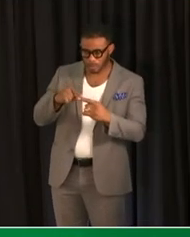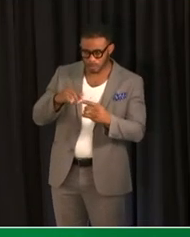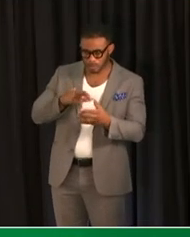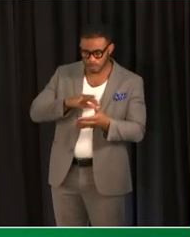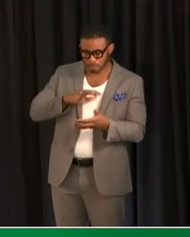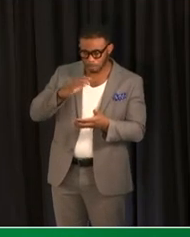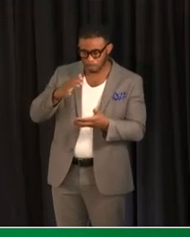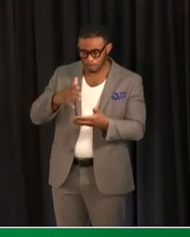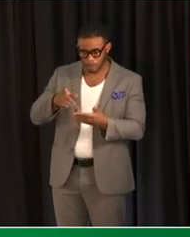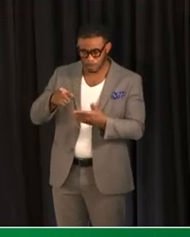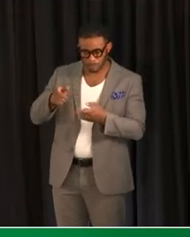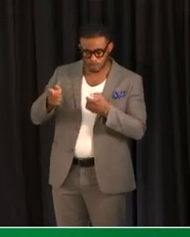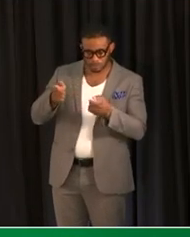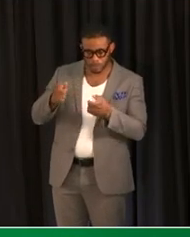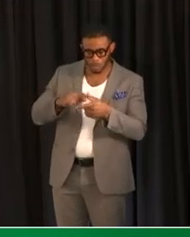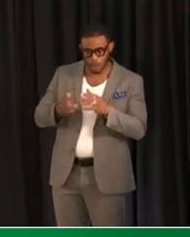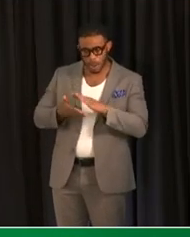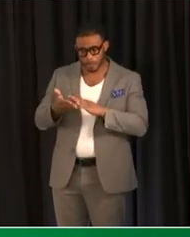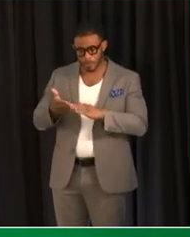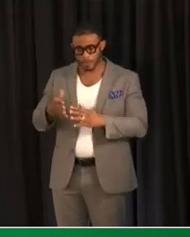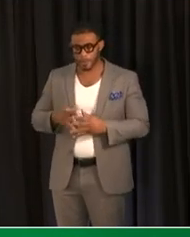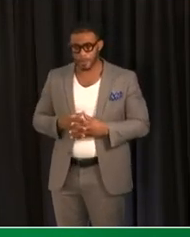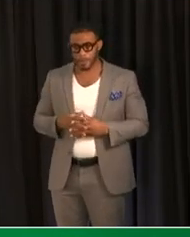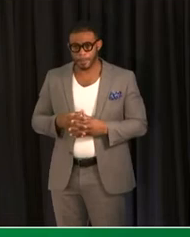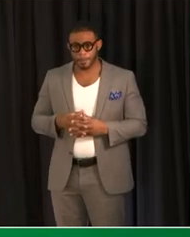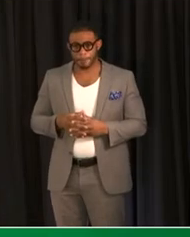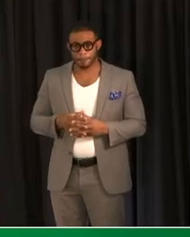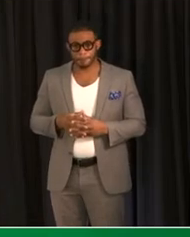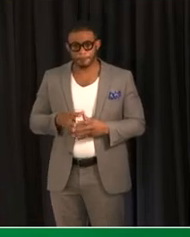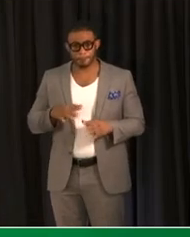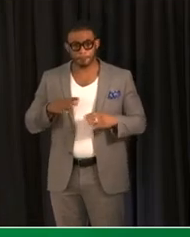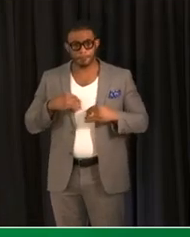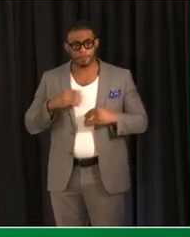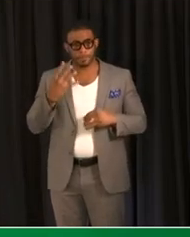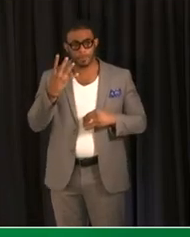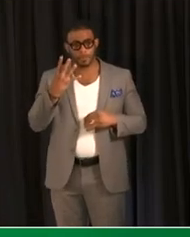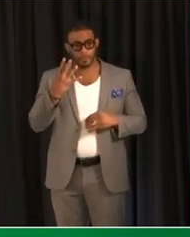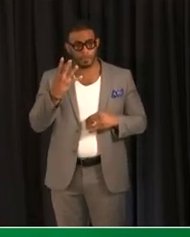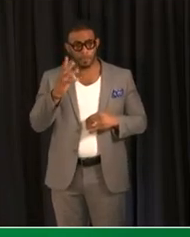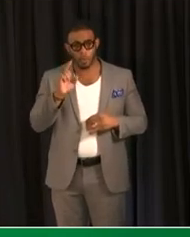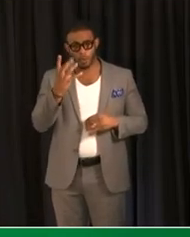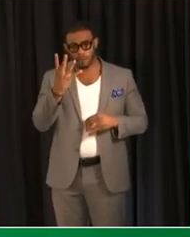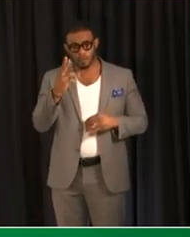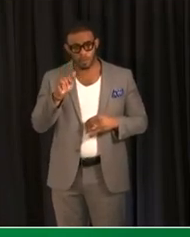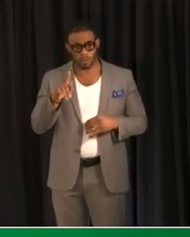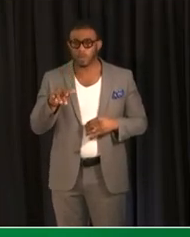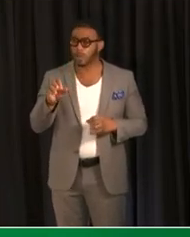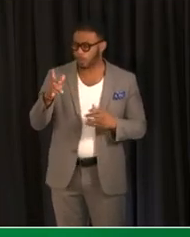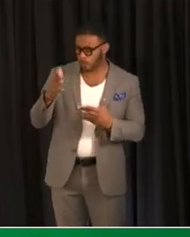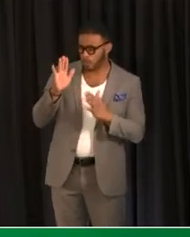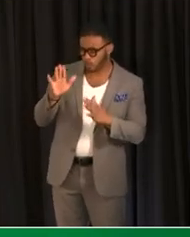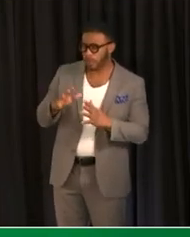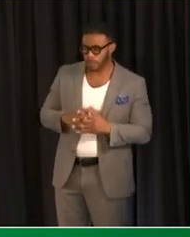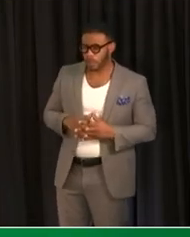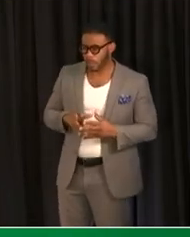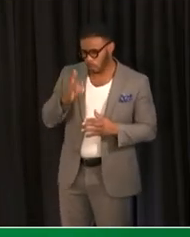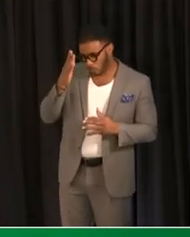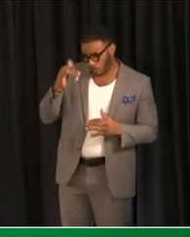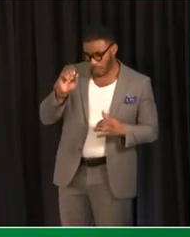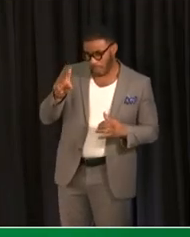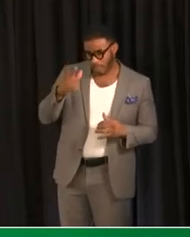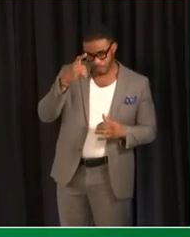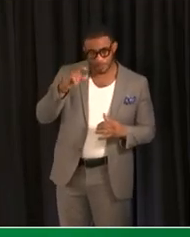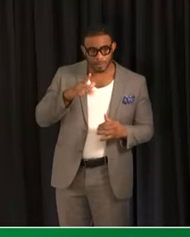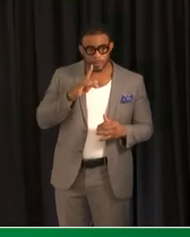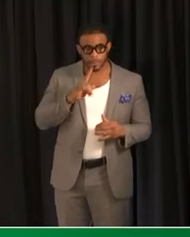talking about that you own? I own 4 units, just 4. 4? Okay, great. The